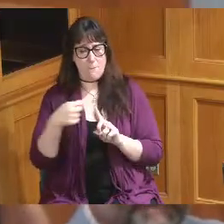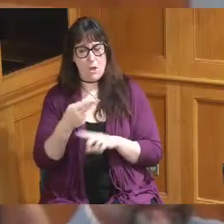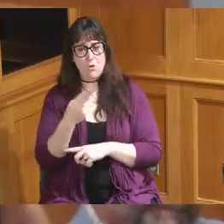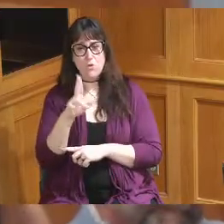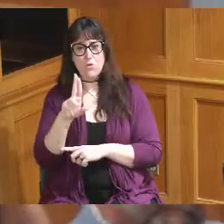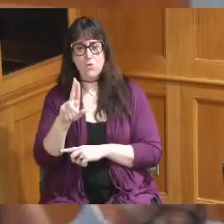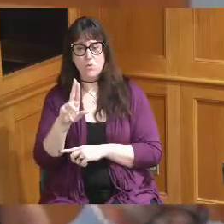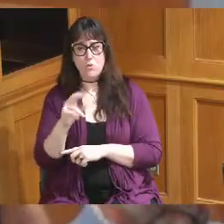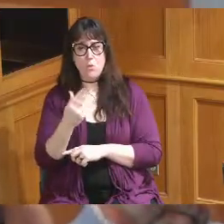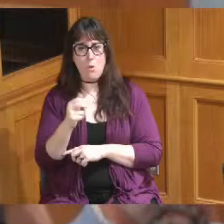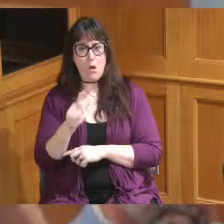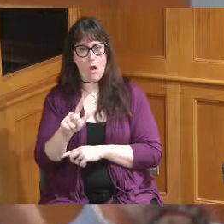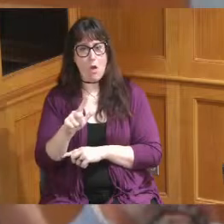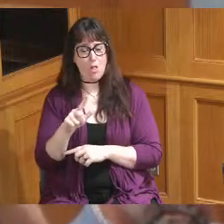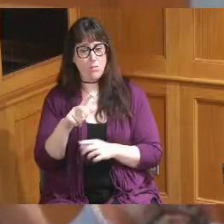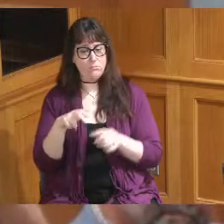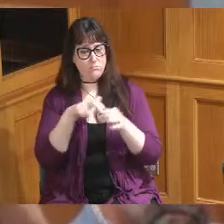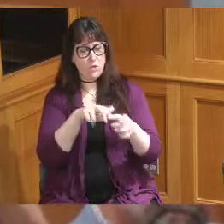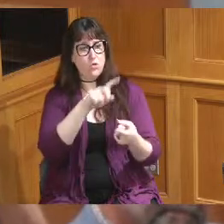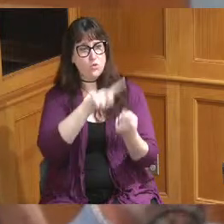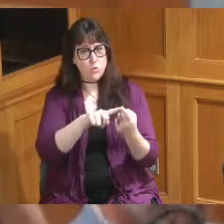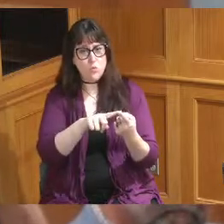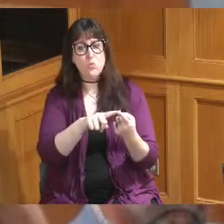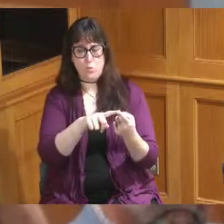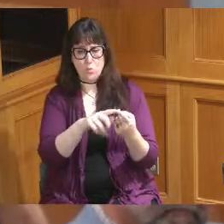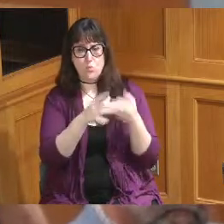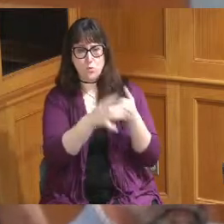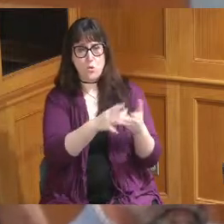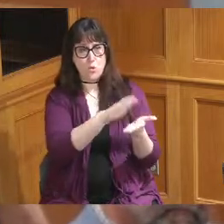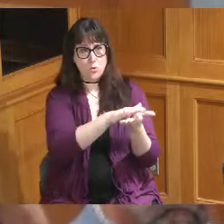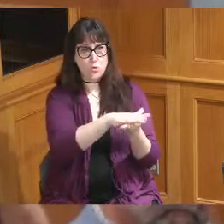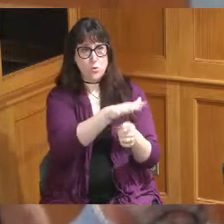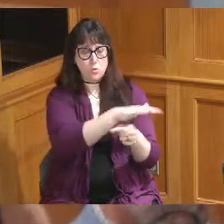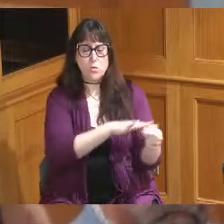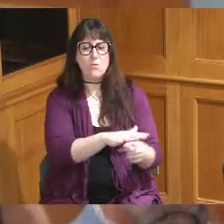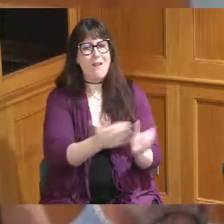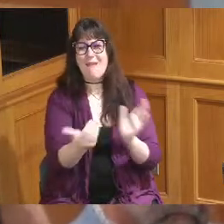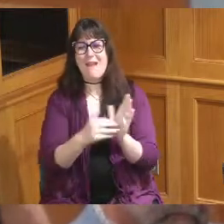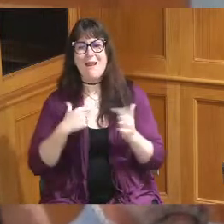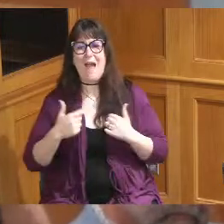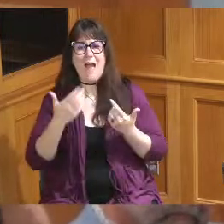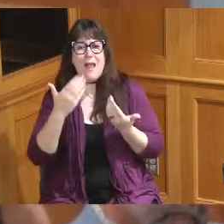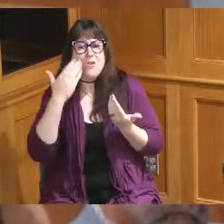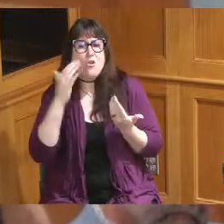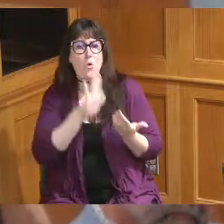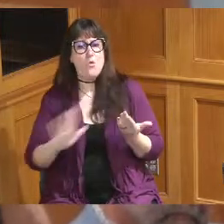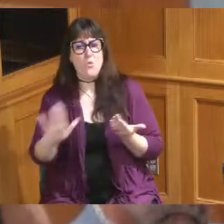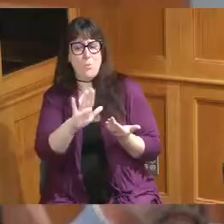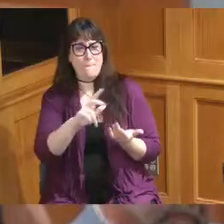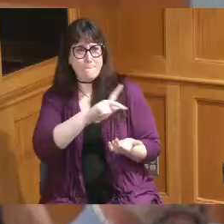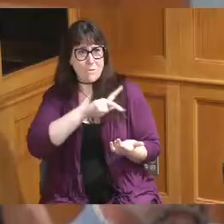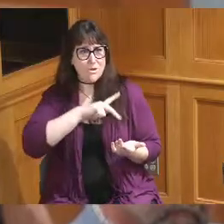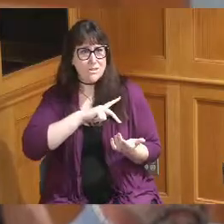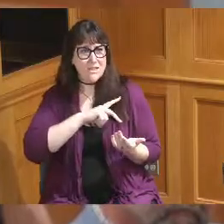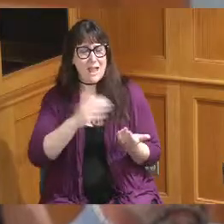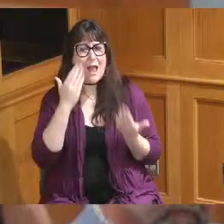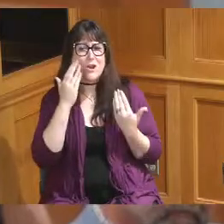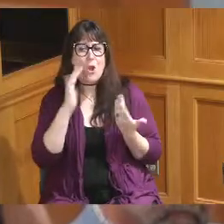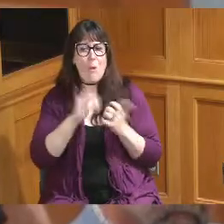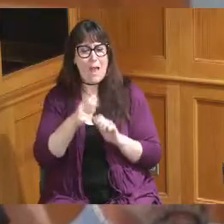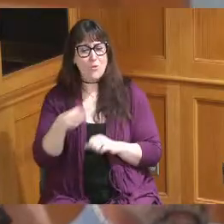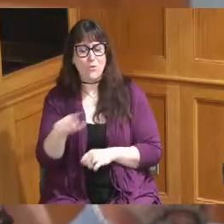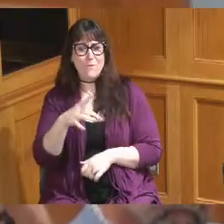going to a school zone. Once again, I'm sorry, because I know you all personally. I know how you all, I shouldn't say I know how you all